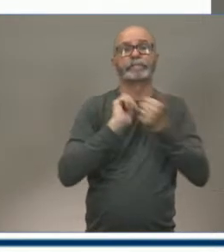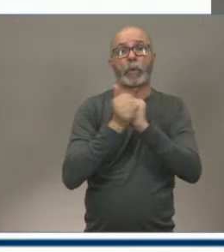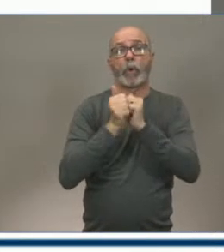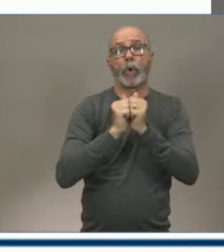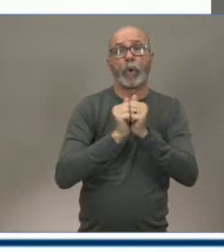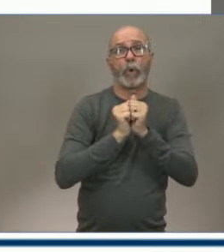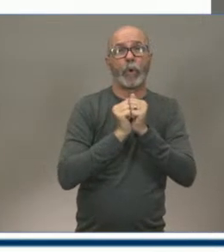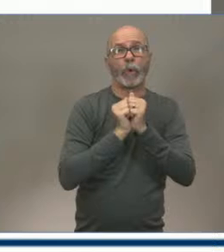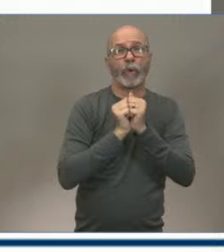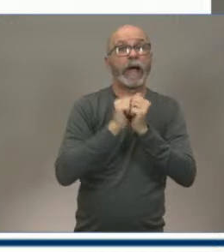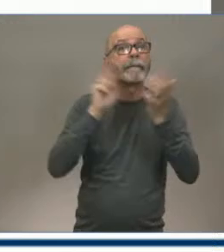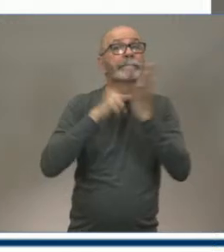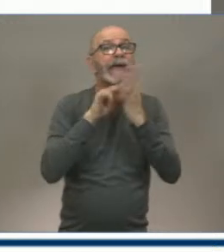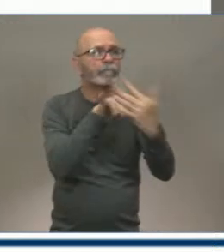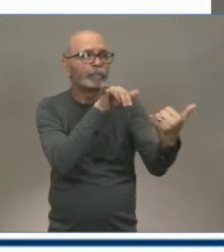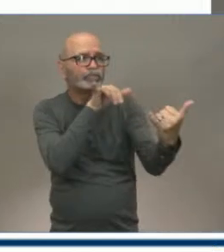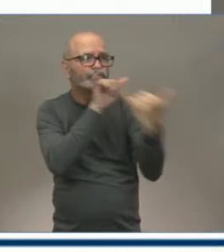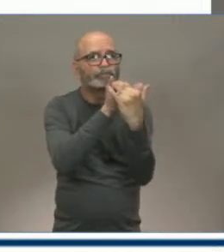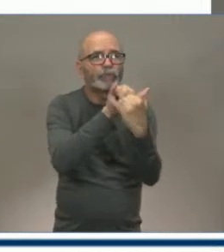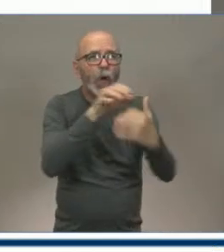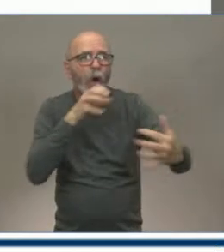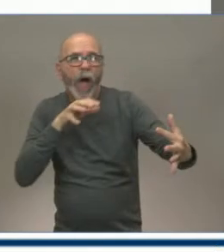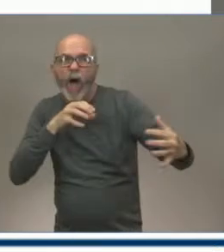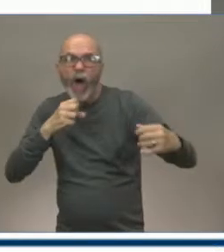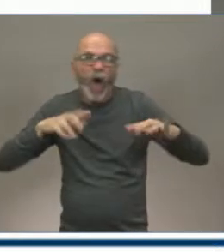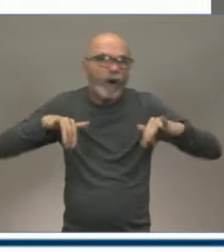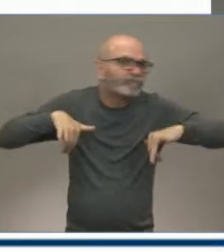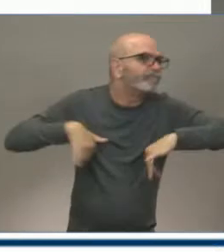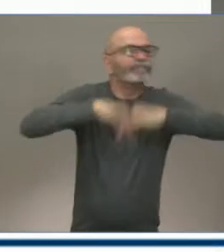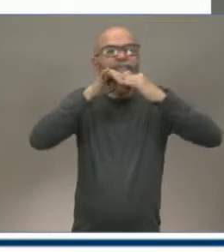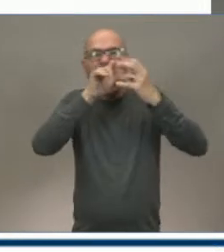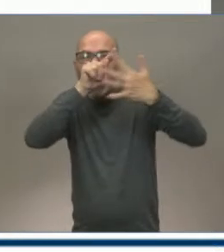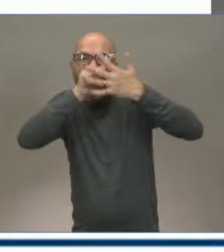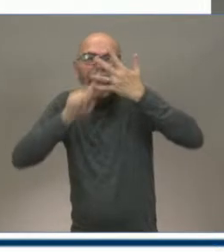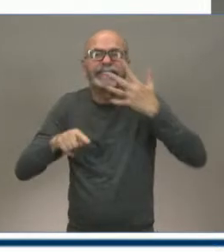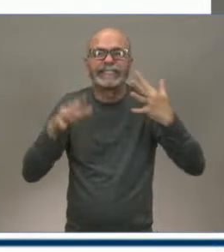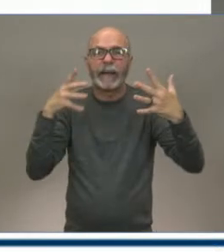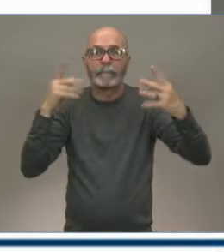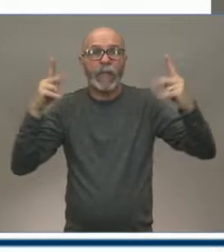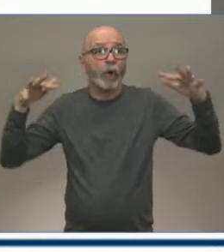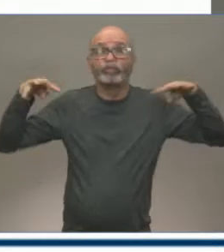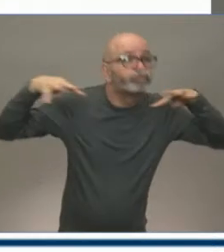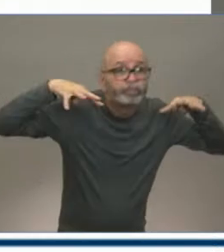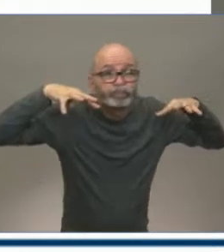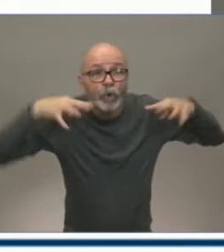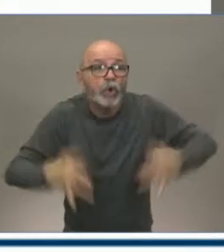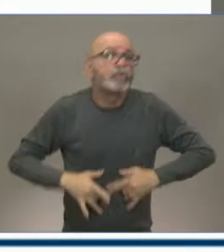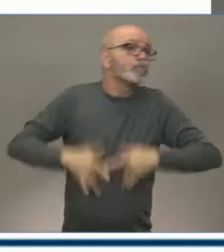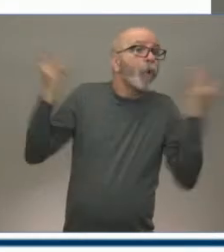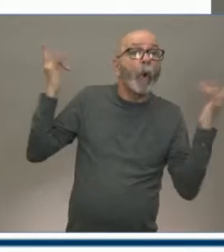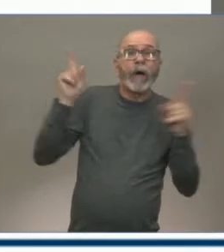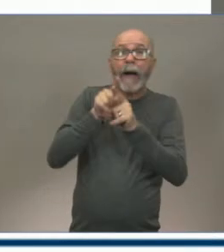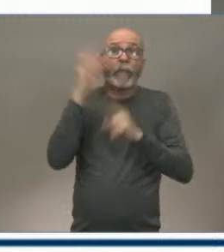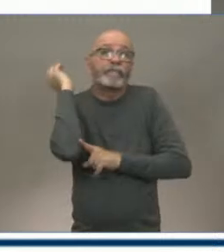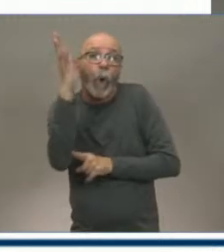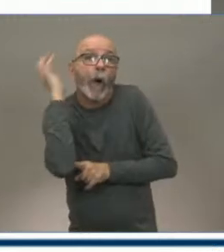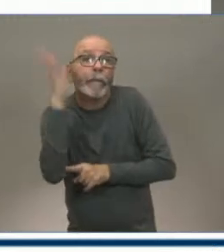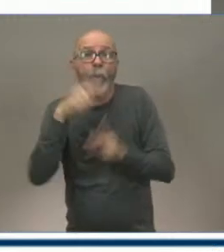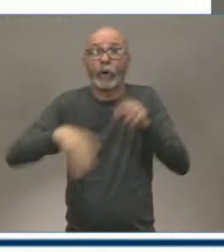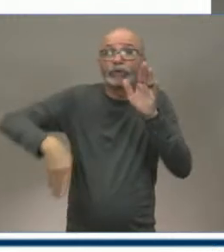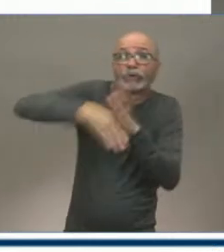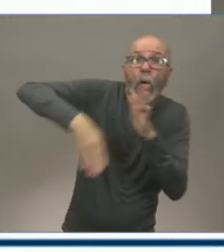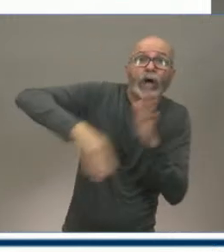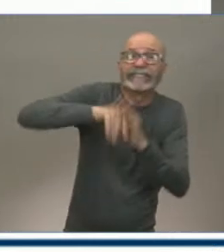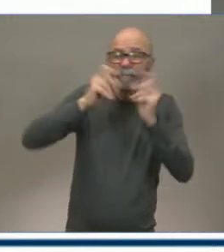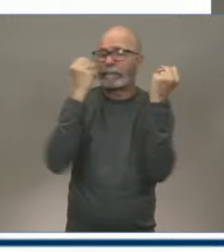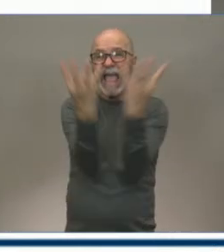the social interaction, not just between two teams, but also in the spectators, parents, etc. So this is, again,